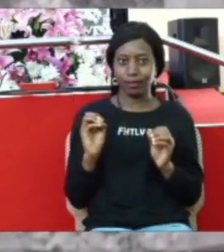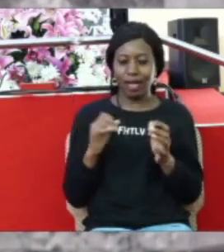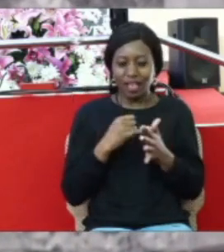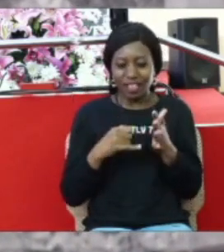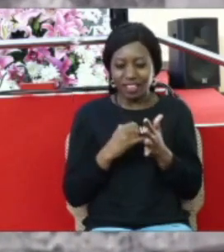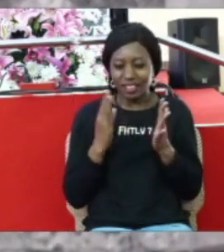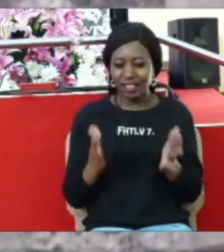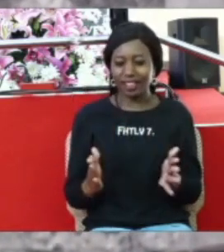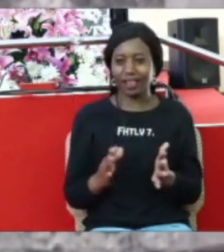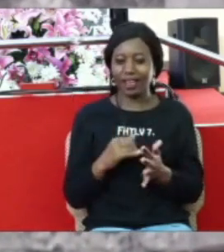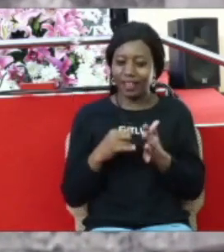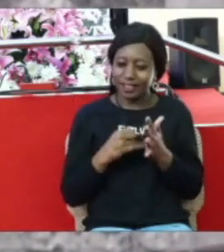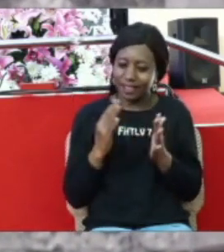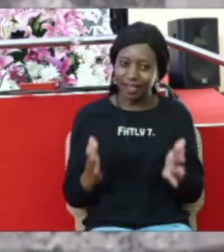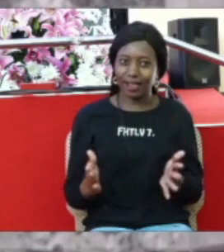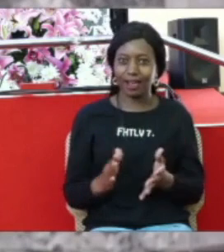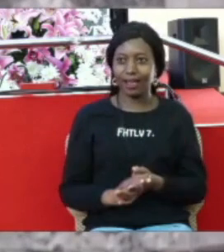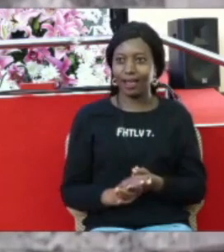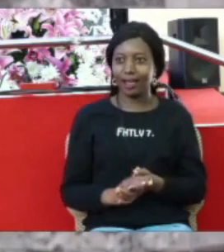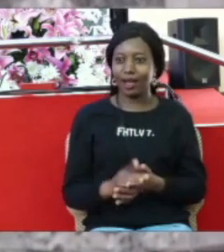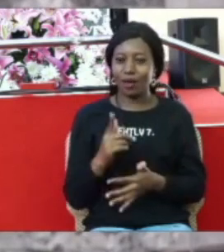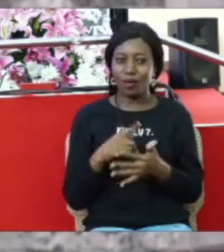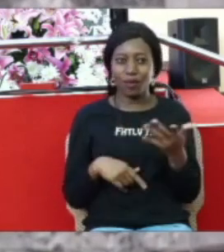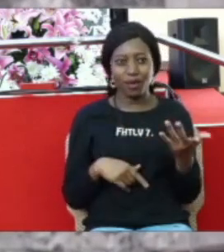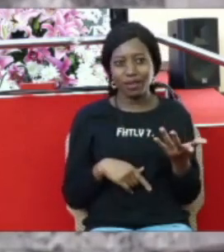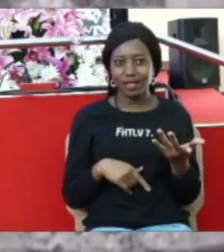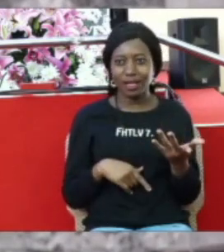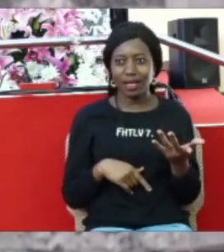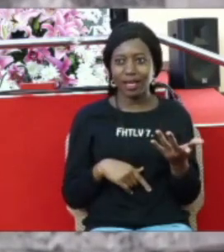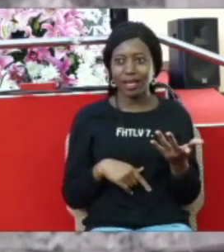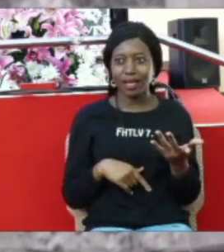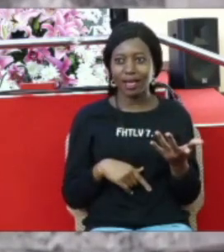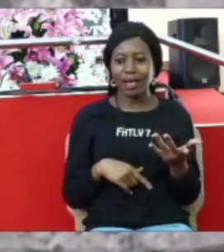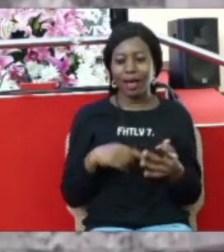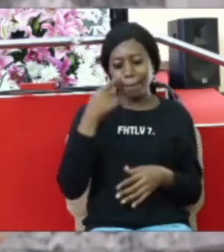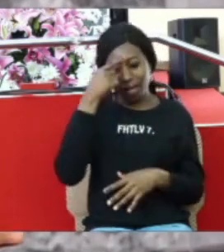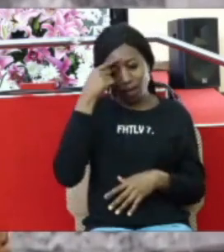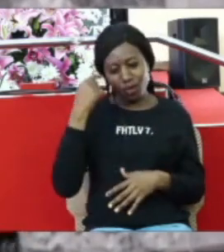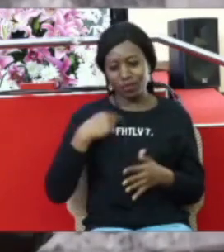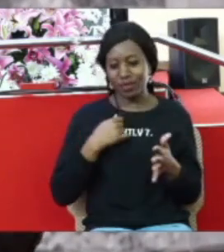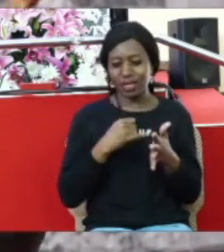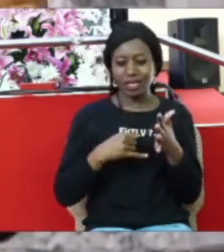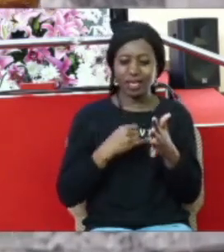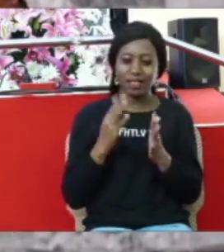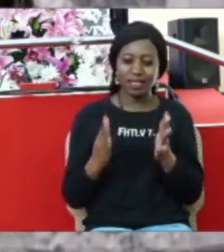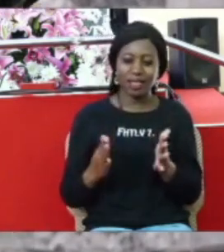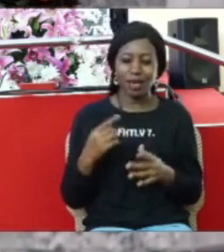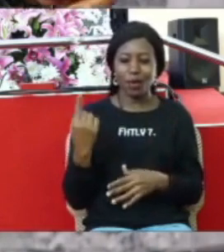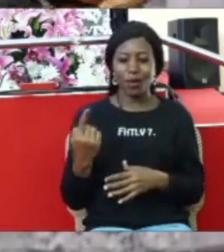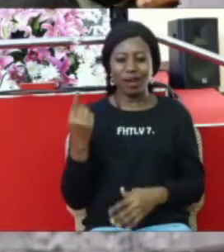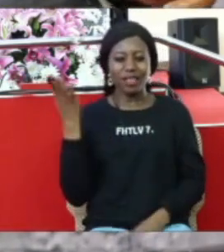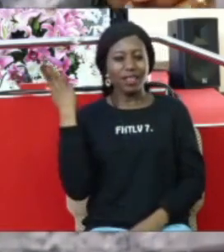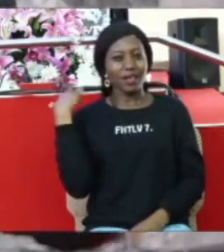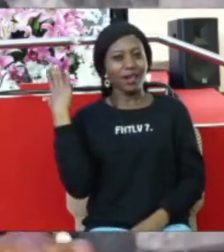Engineer, wanini? Because my engineering was for that time. May God give you that spirit to do that